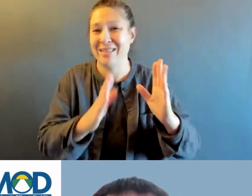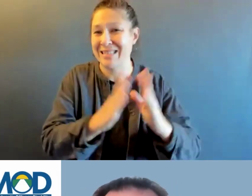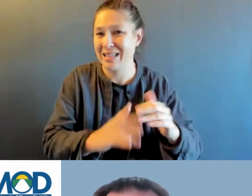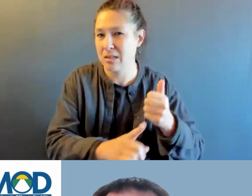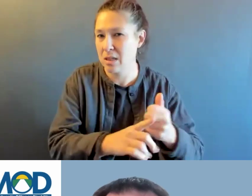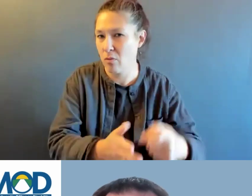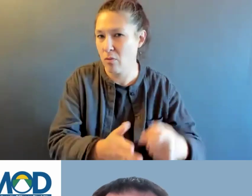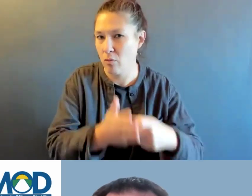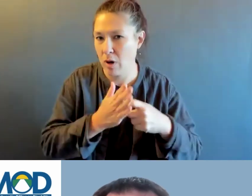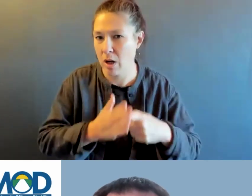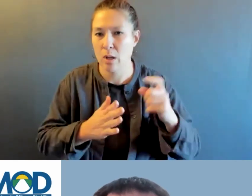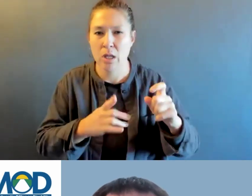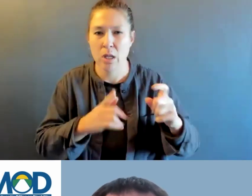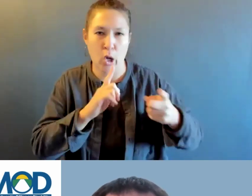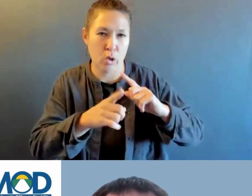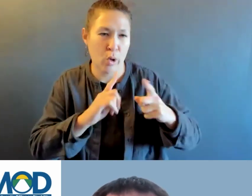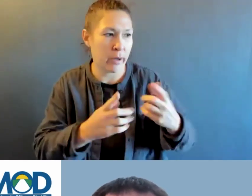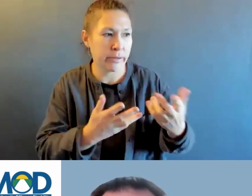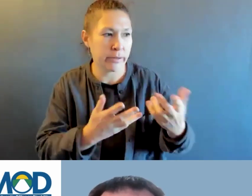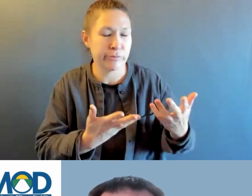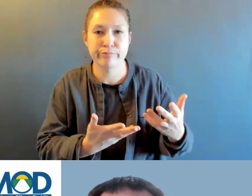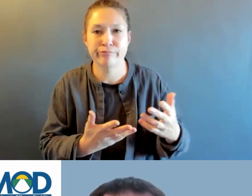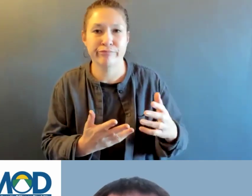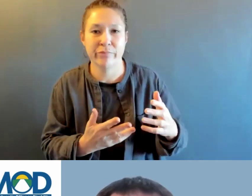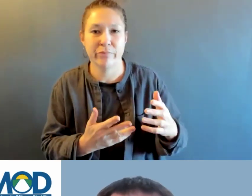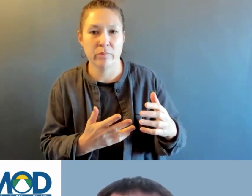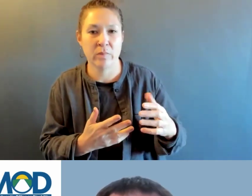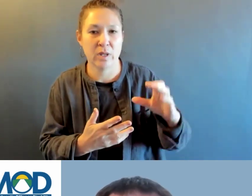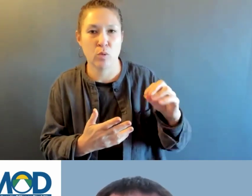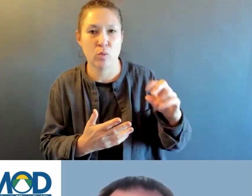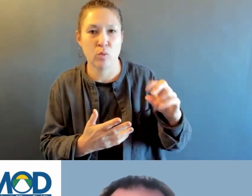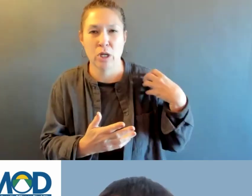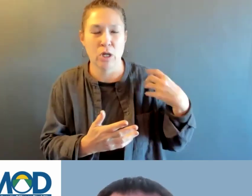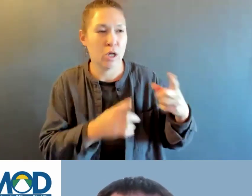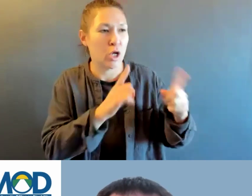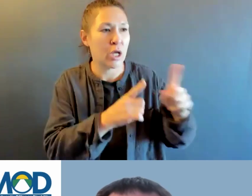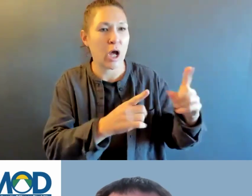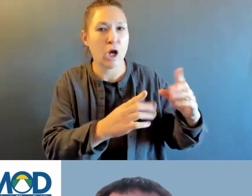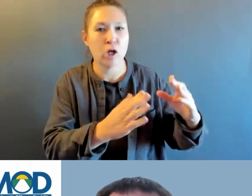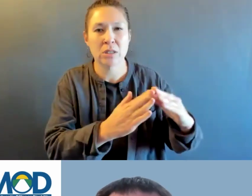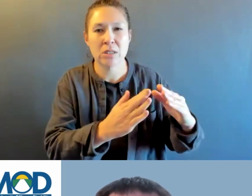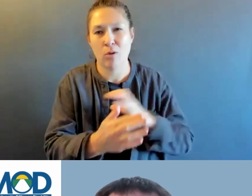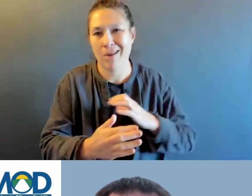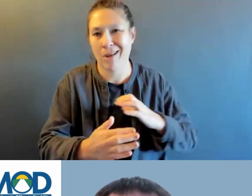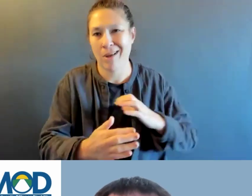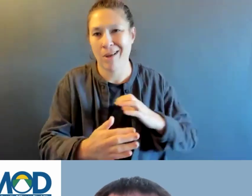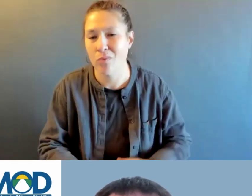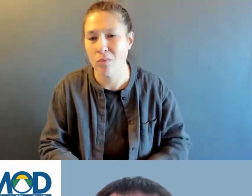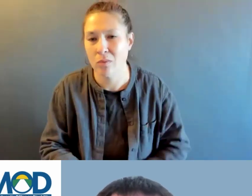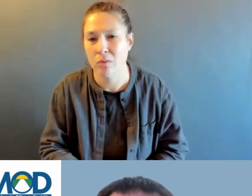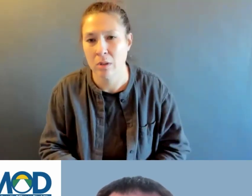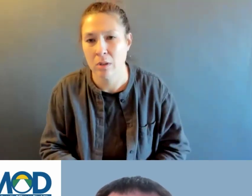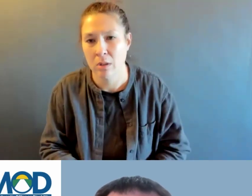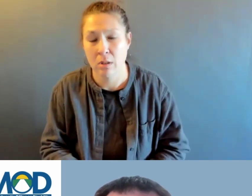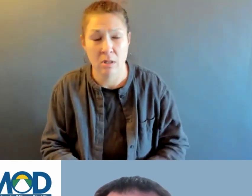municipality. So I would recommend that the COD chair check with town council. And if the town doesn't have